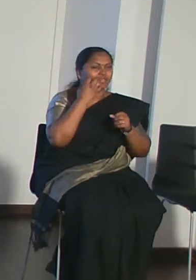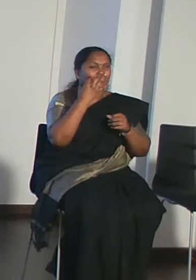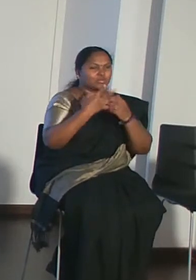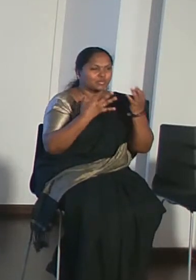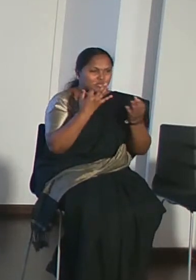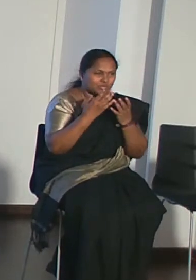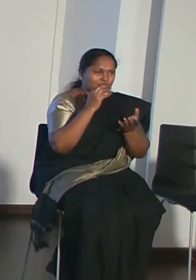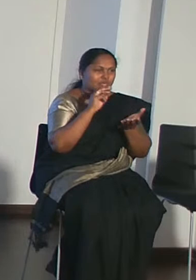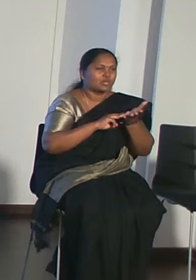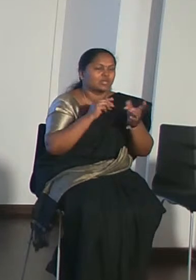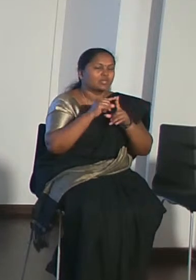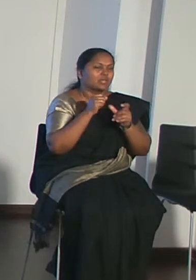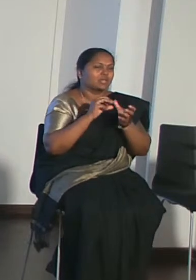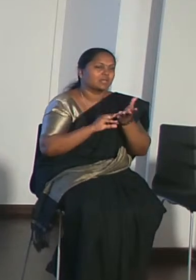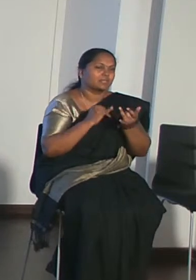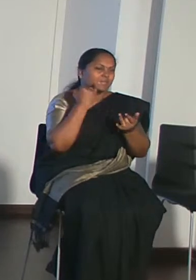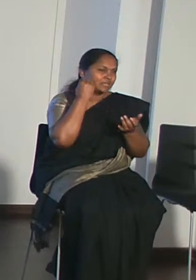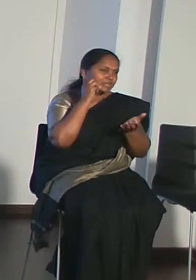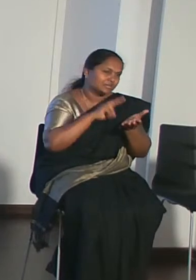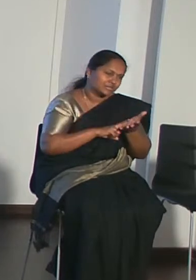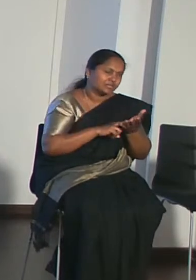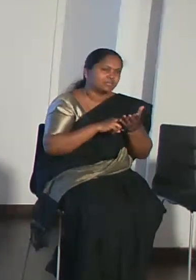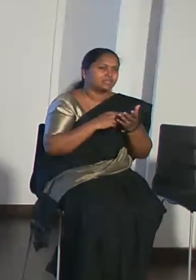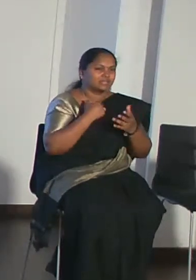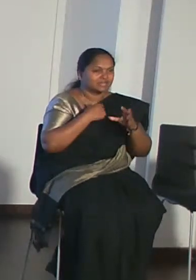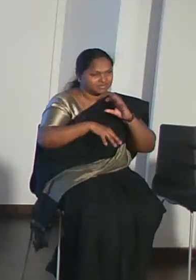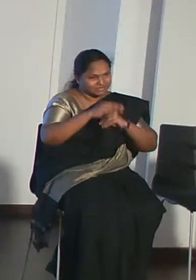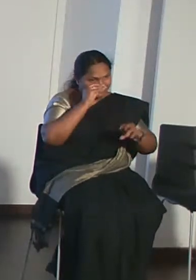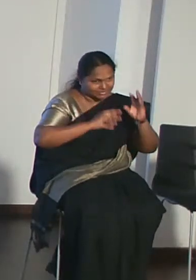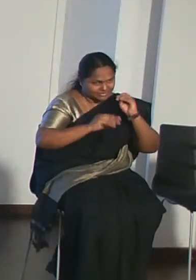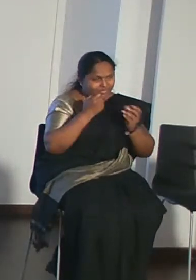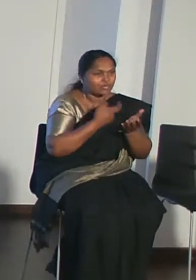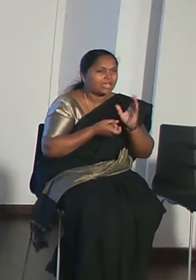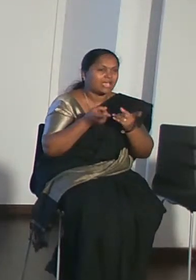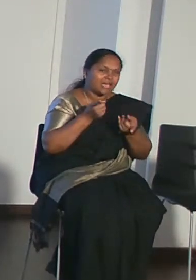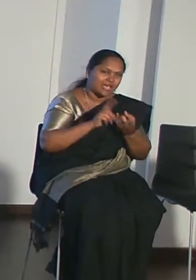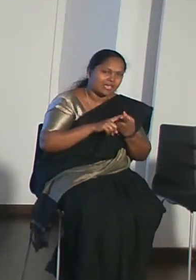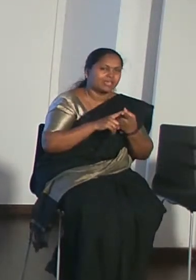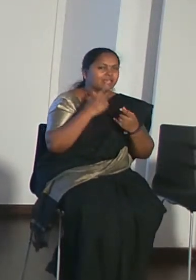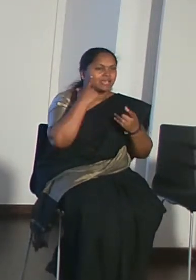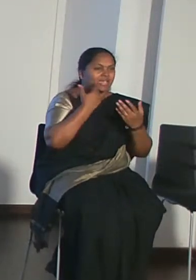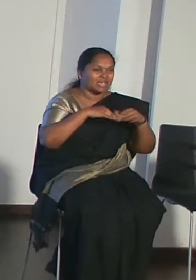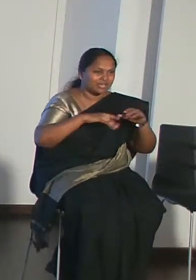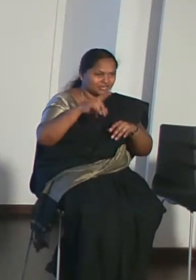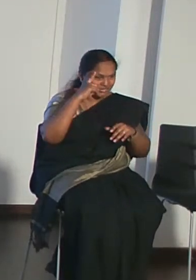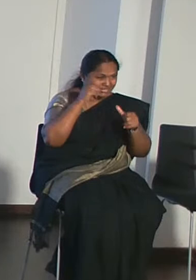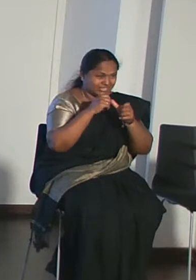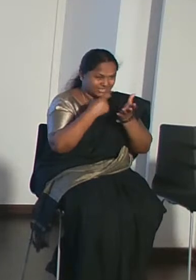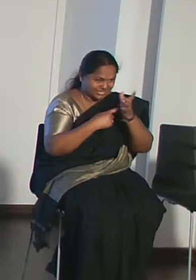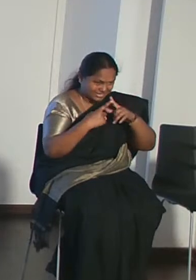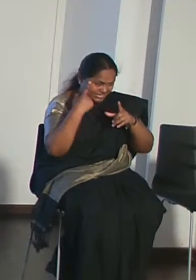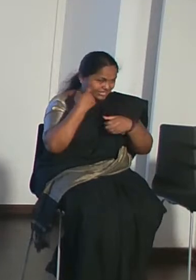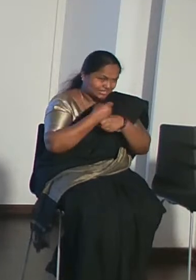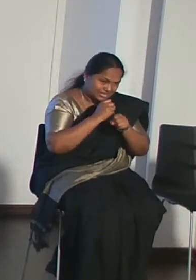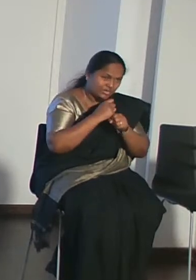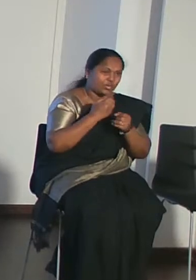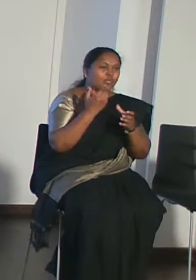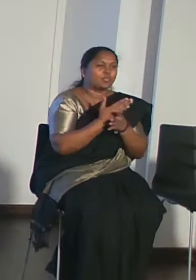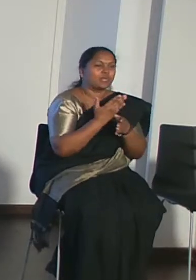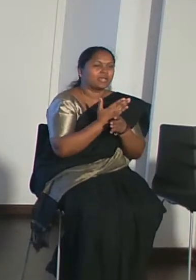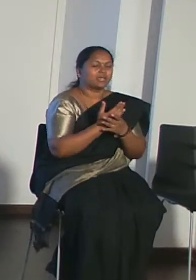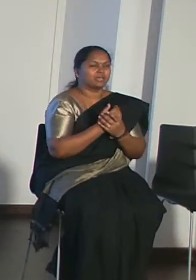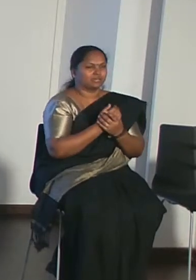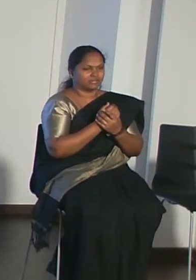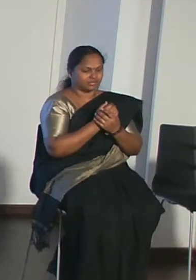compositions. So I was learning what was happening along with the artist creating the work.